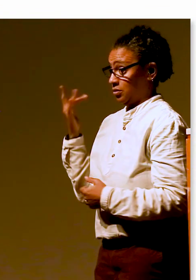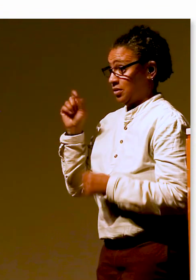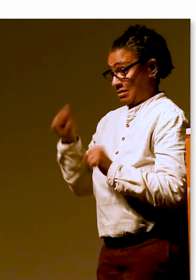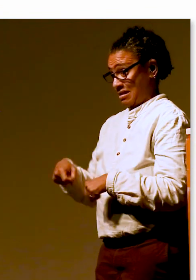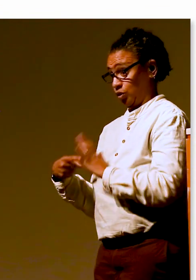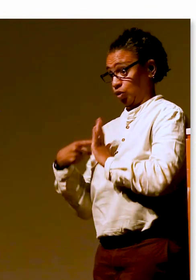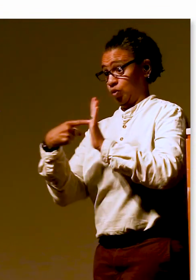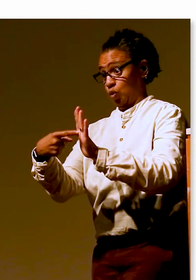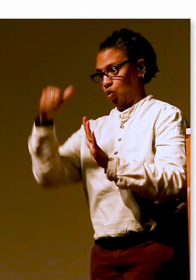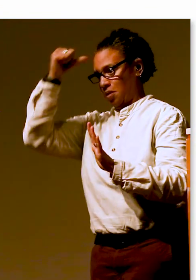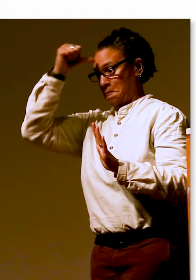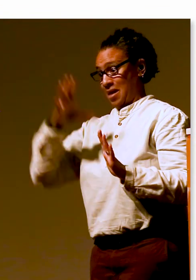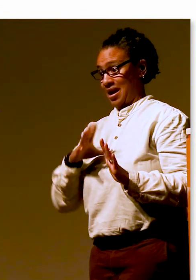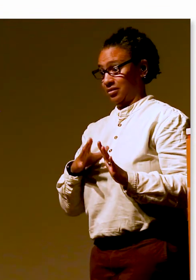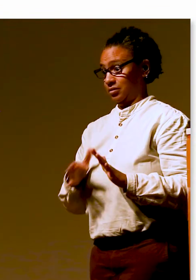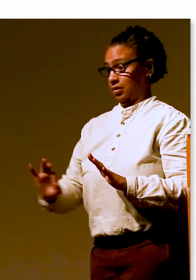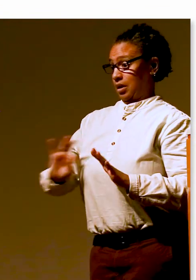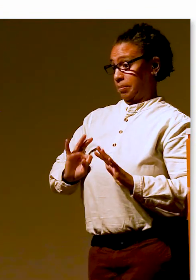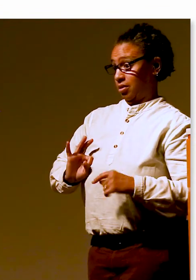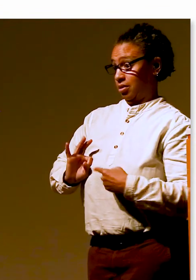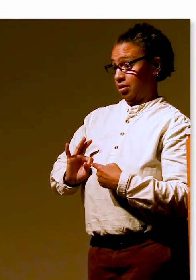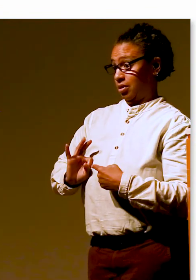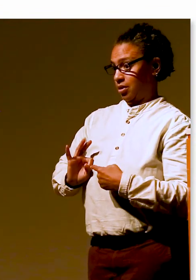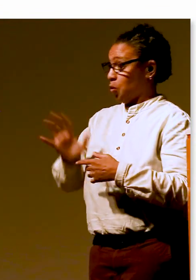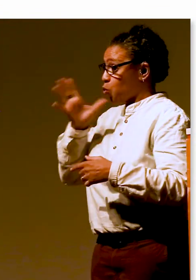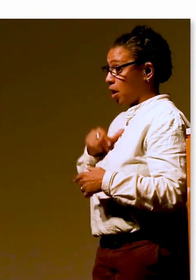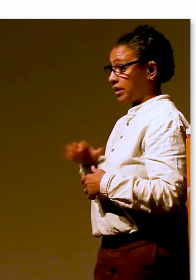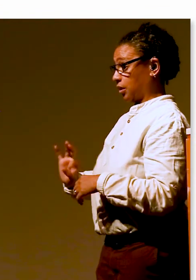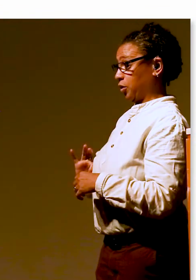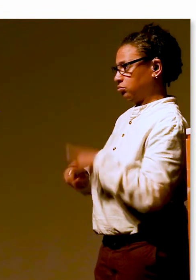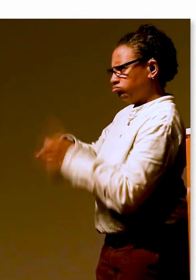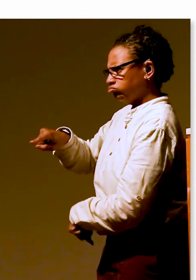female nipple. And it's like, why is an algorithm determining gender?